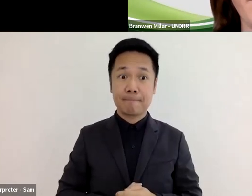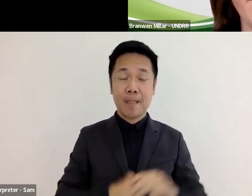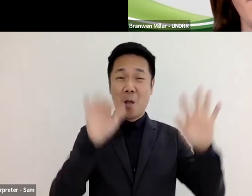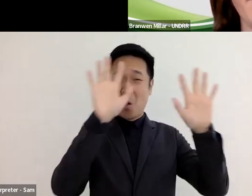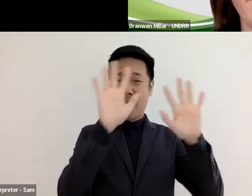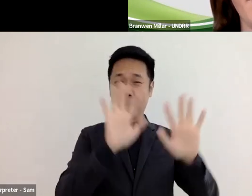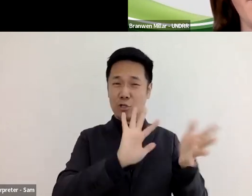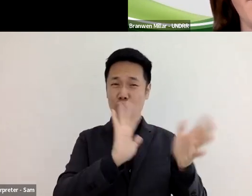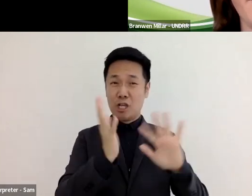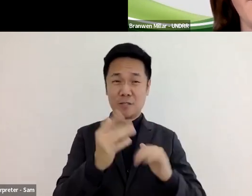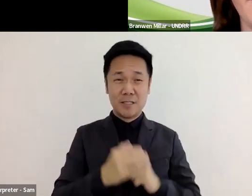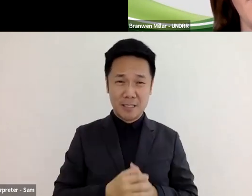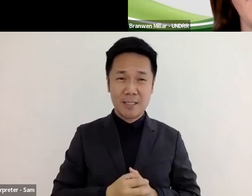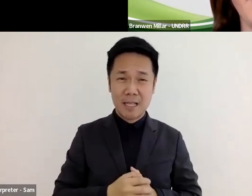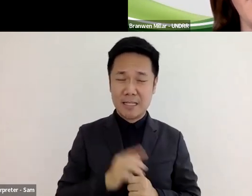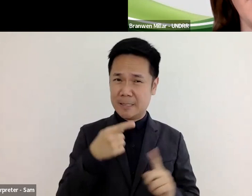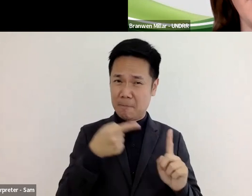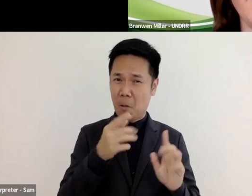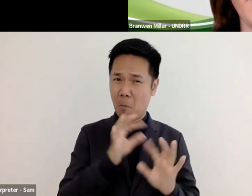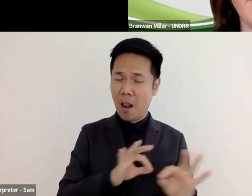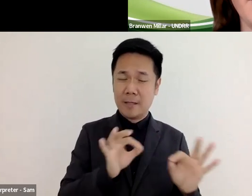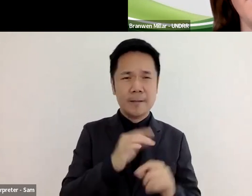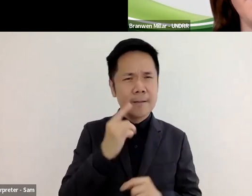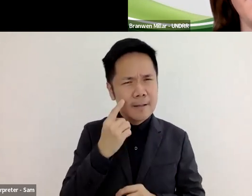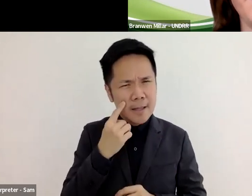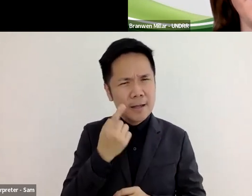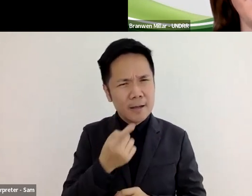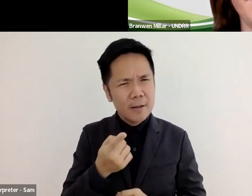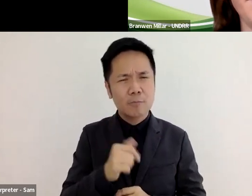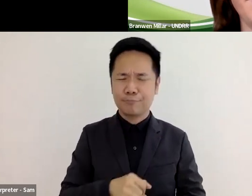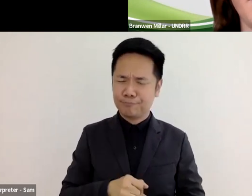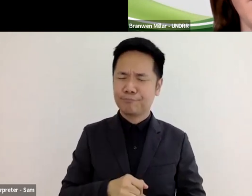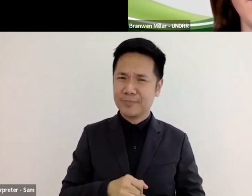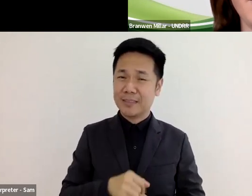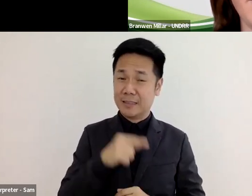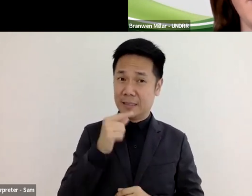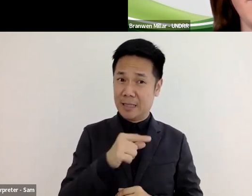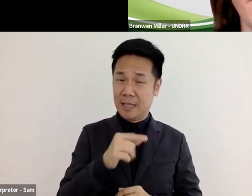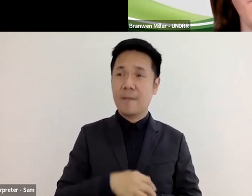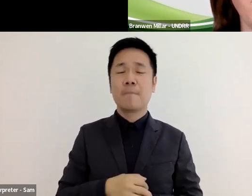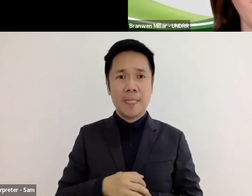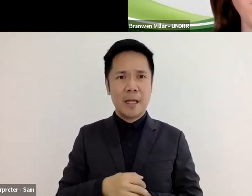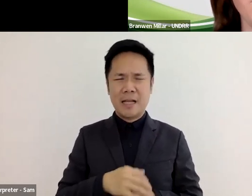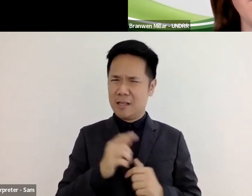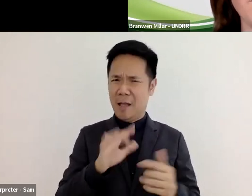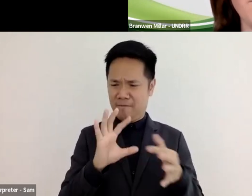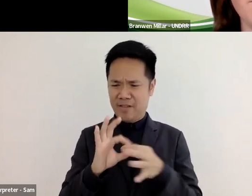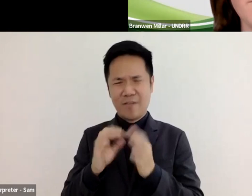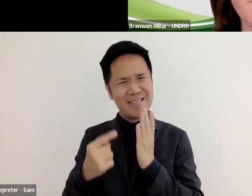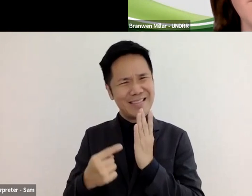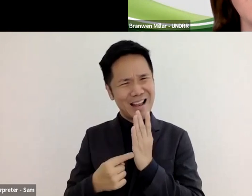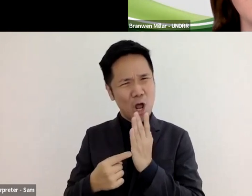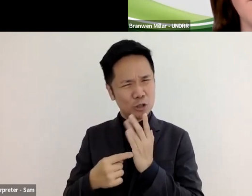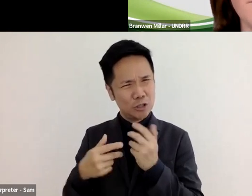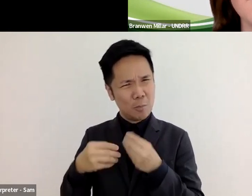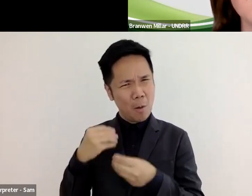be simplified. When we talk about climate change, it tends to be considered as a scientific and technology issue, but we all